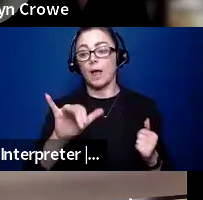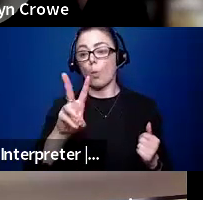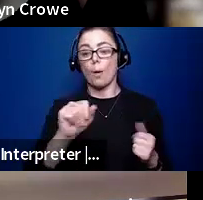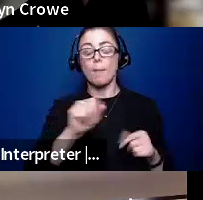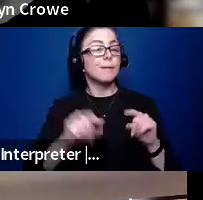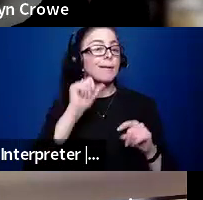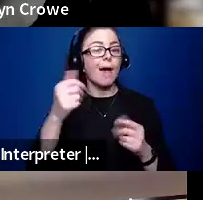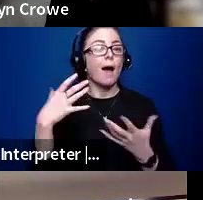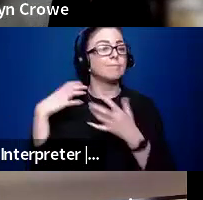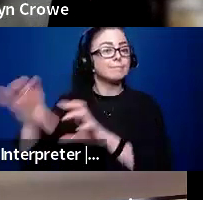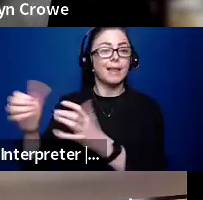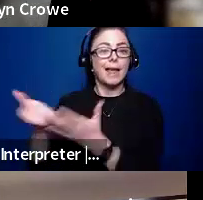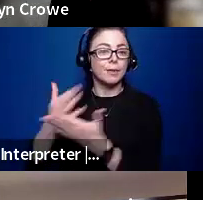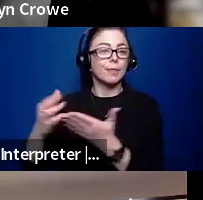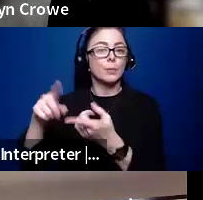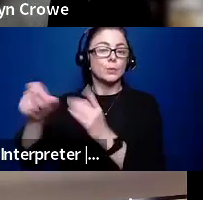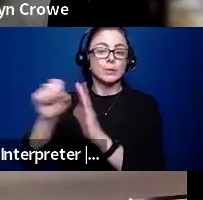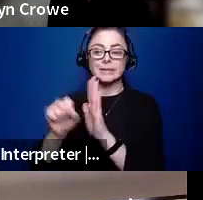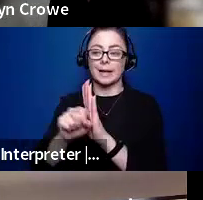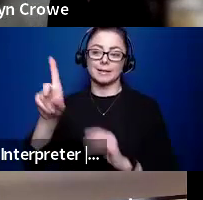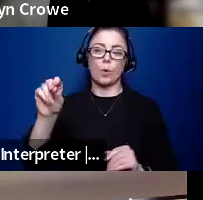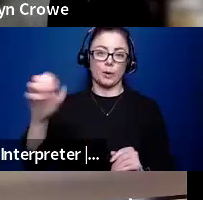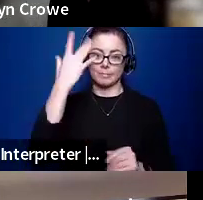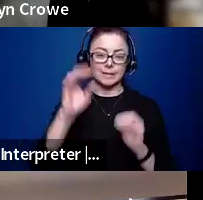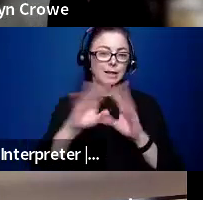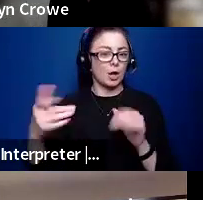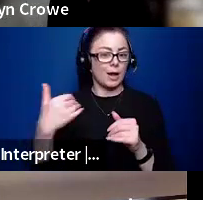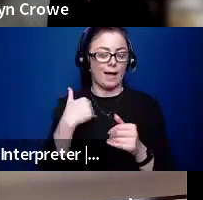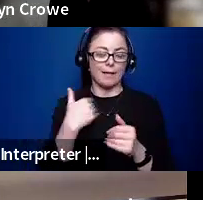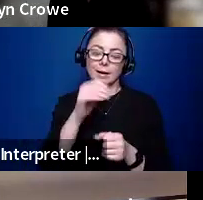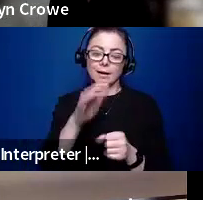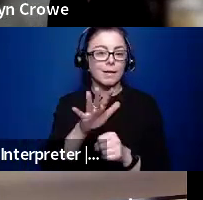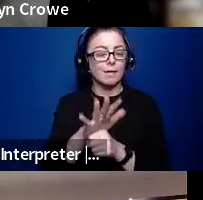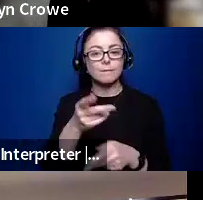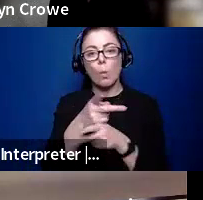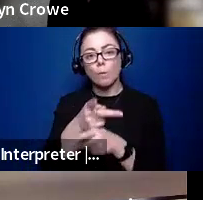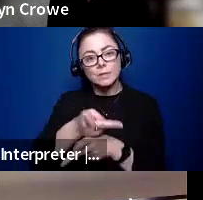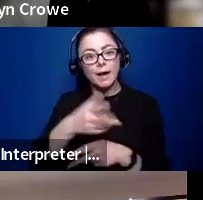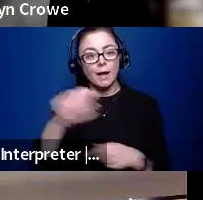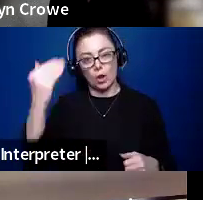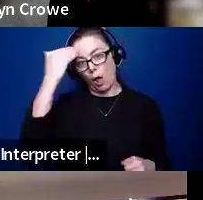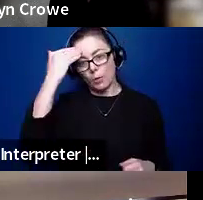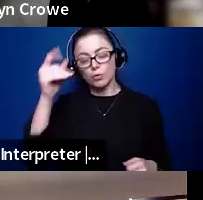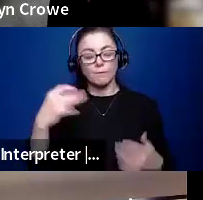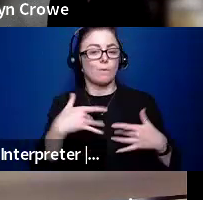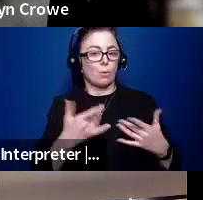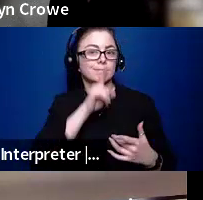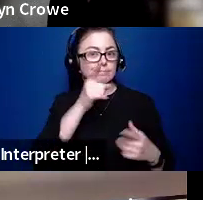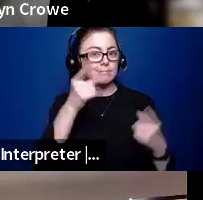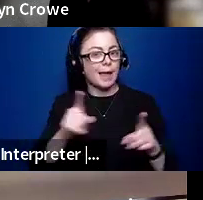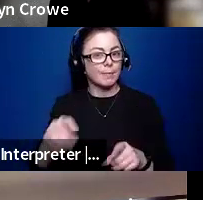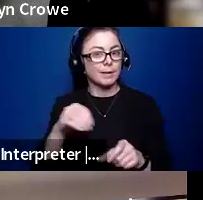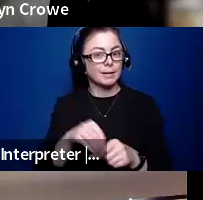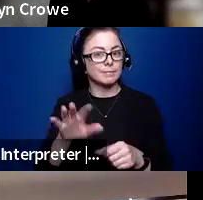State Department of Ed, because it's clear there's already a lack of oversight and knowledge of what's actually going on in the schools.